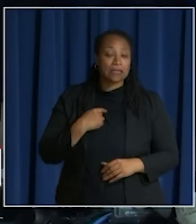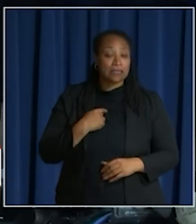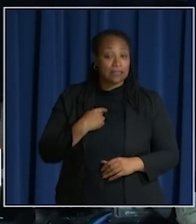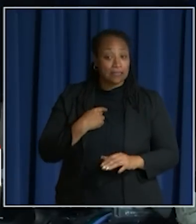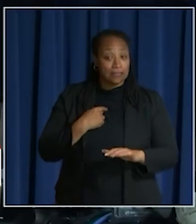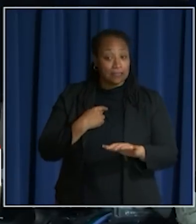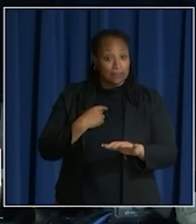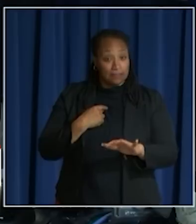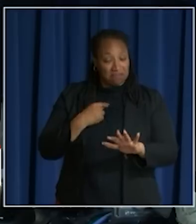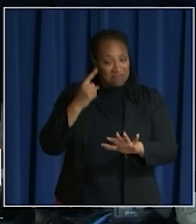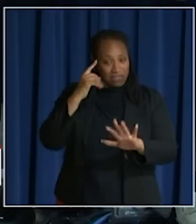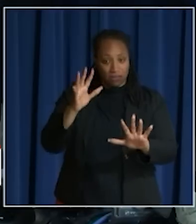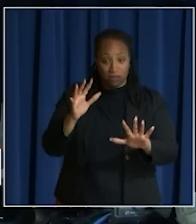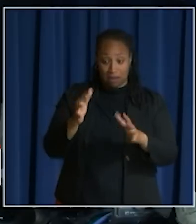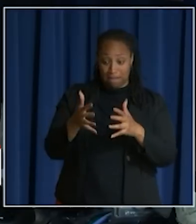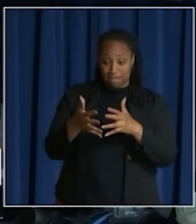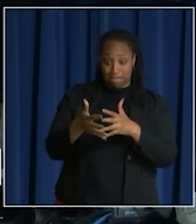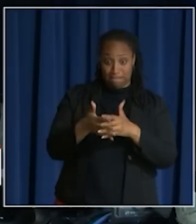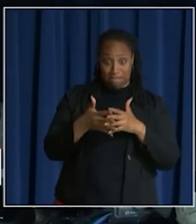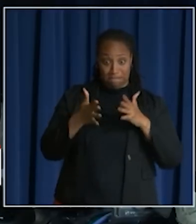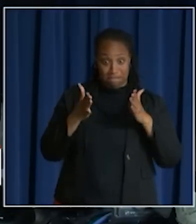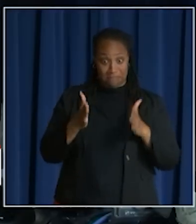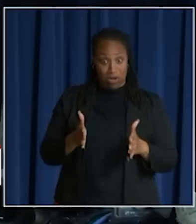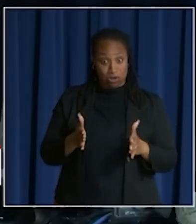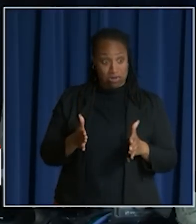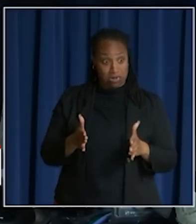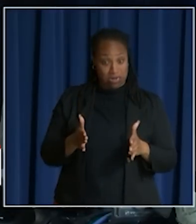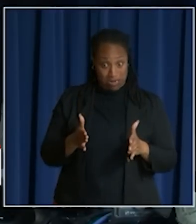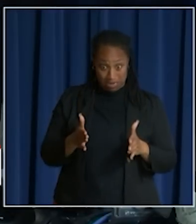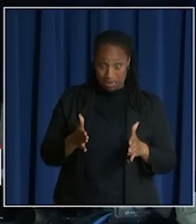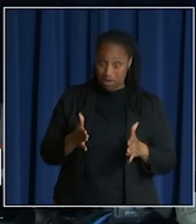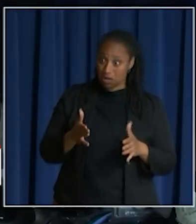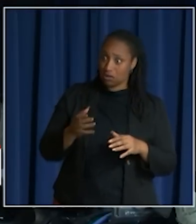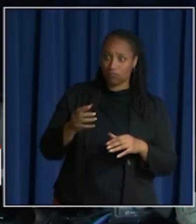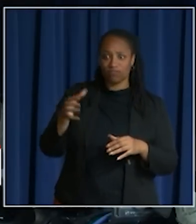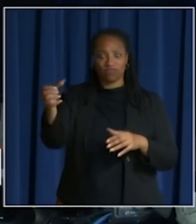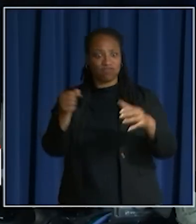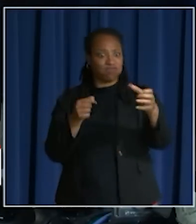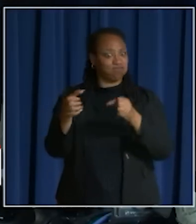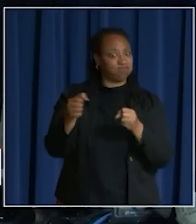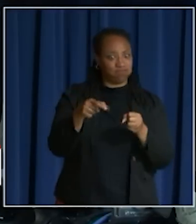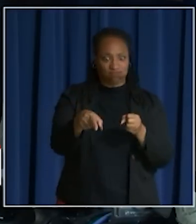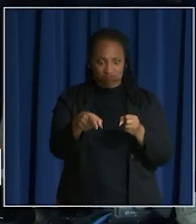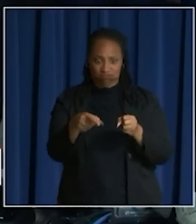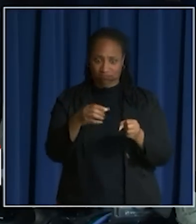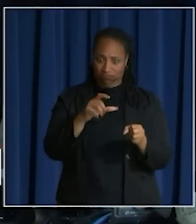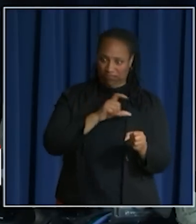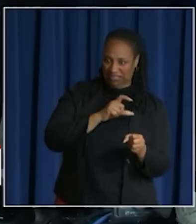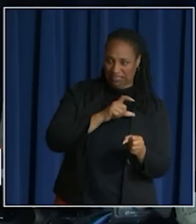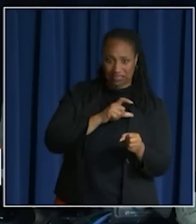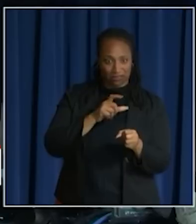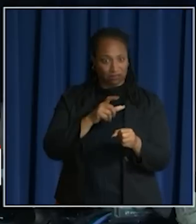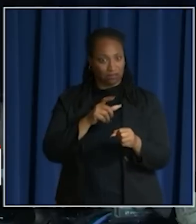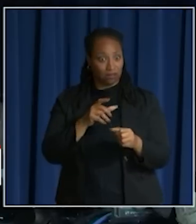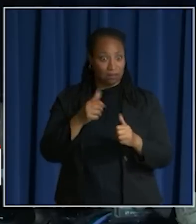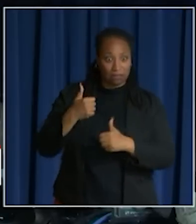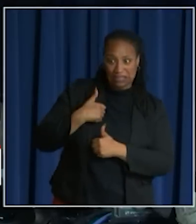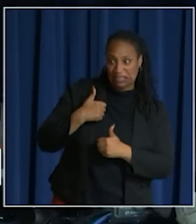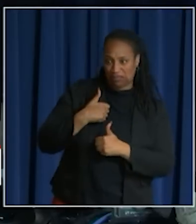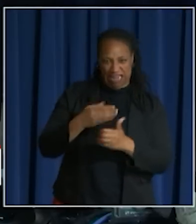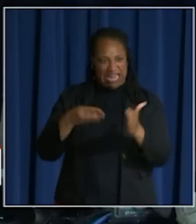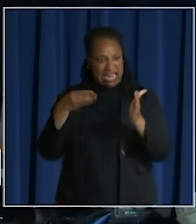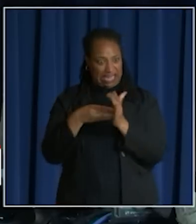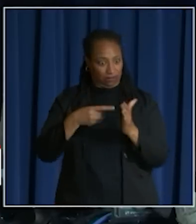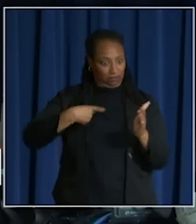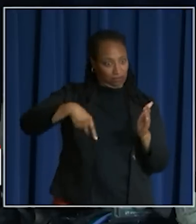American military against American citizens on American soil. I'm not a lawyer, and but I think